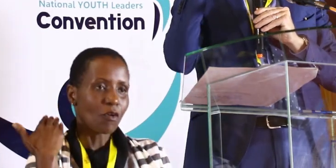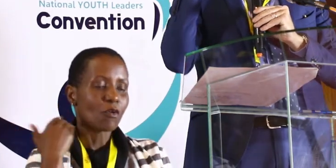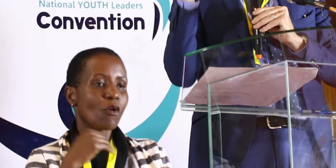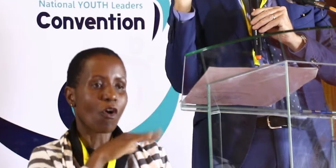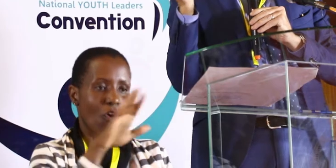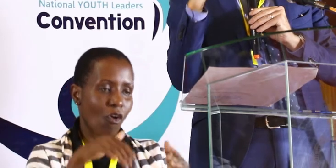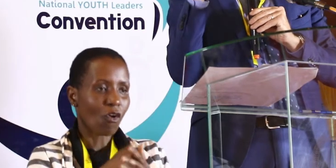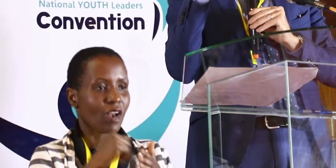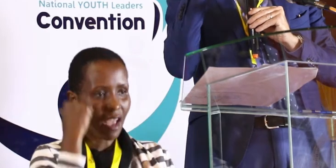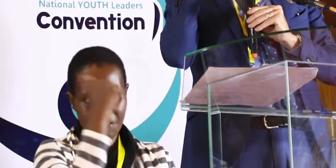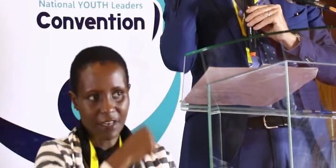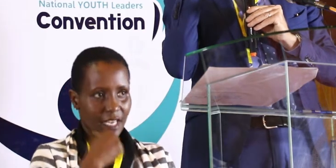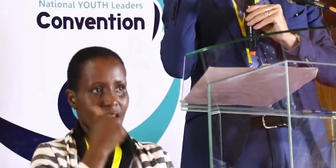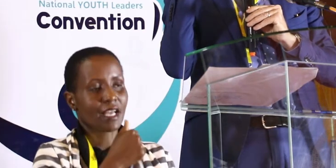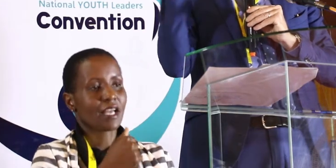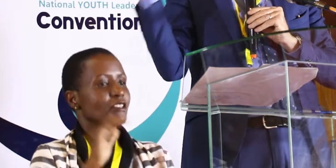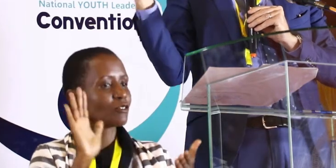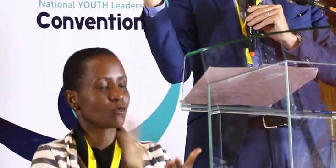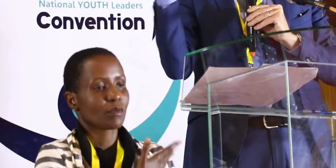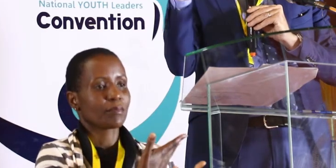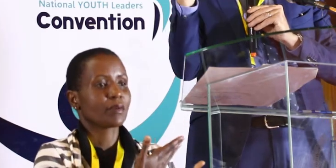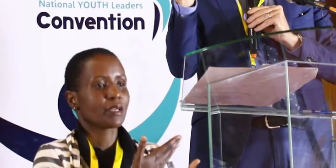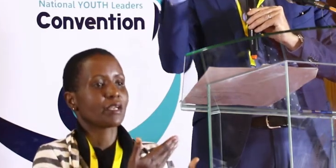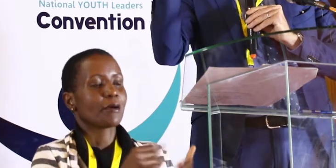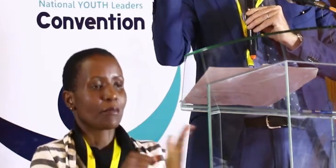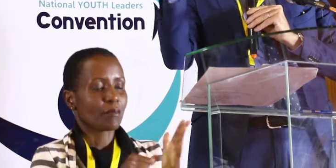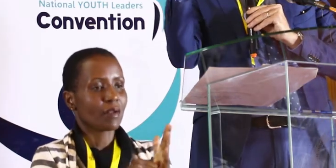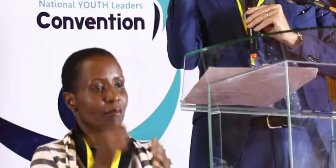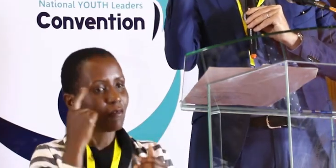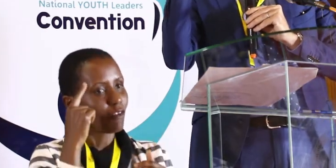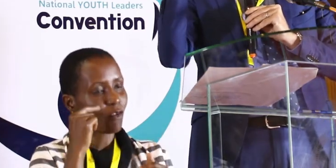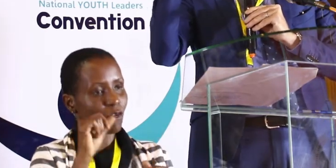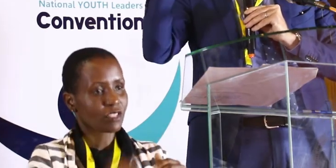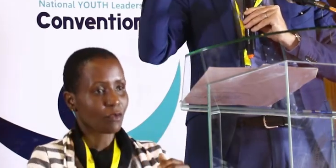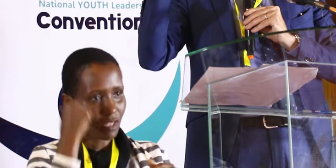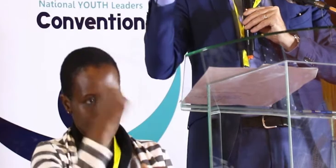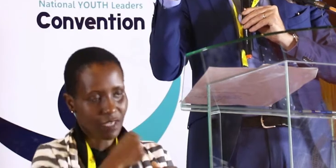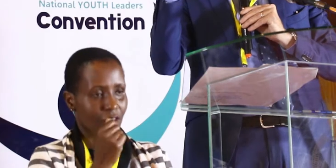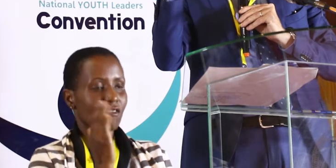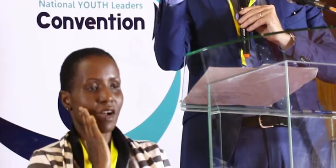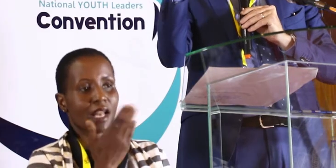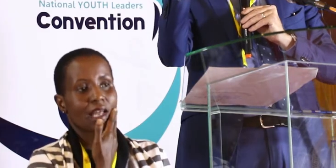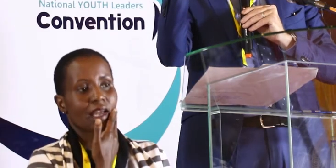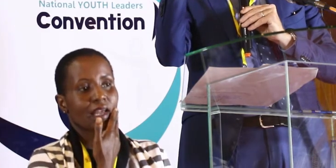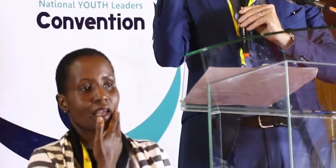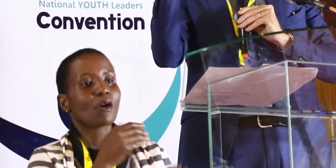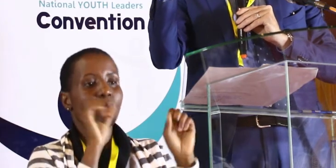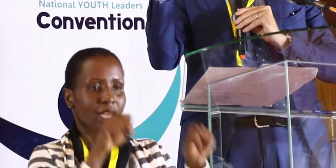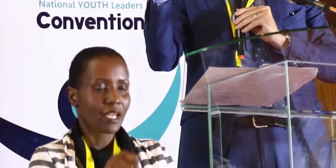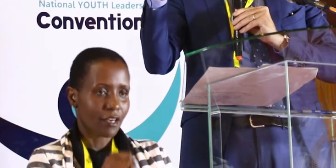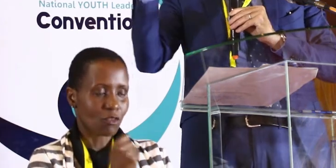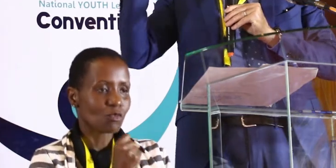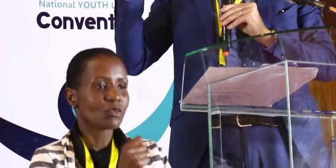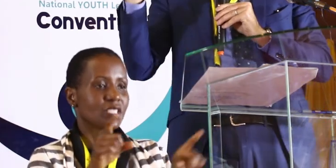of us can very quickly think about, okay, we did that. We did that with strategic positioning. We did that with